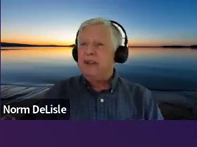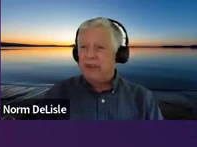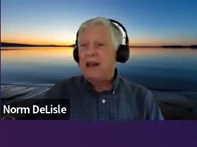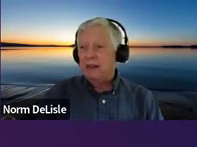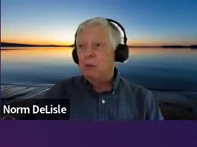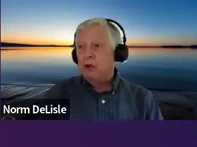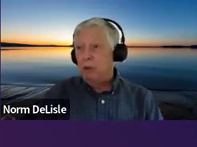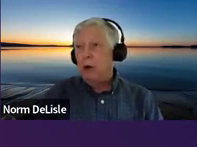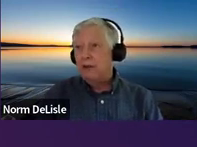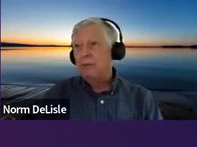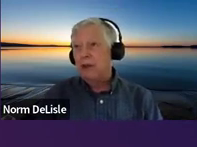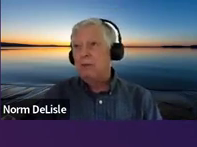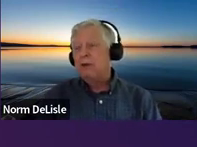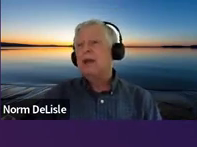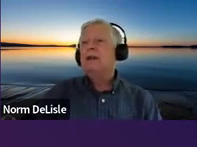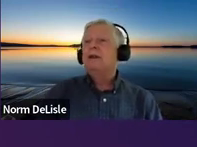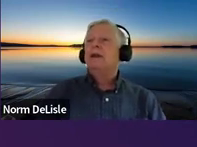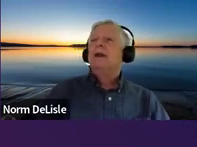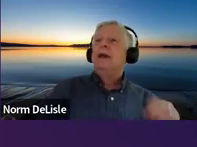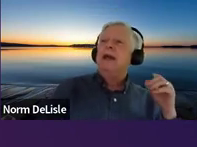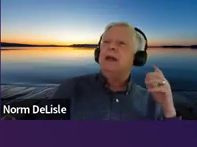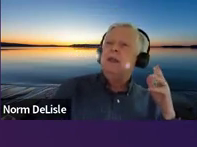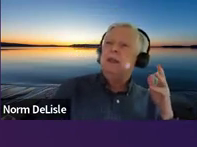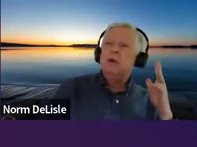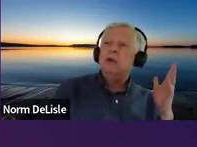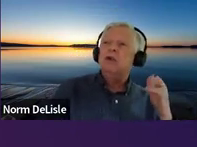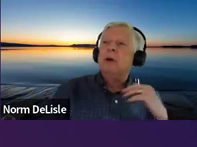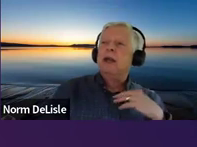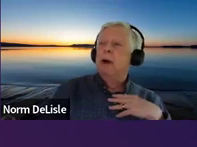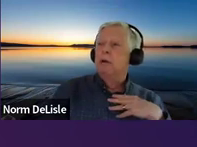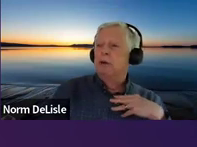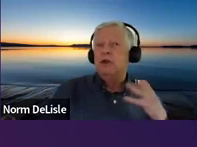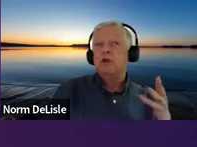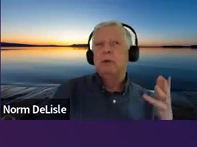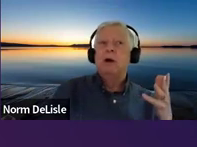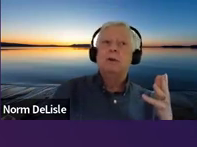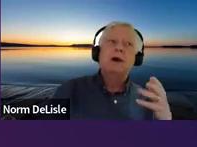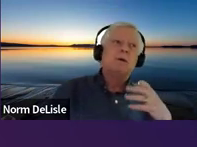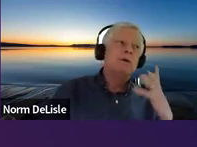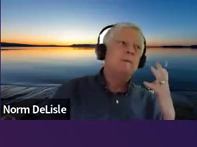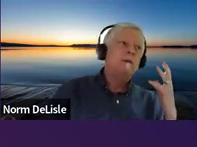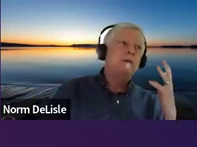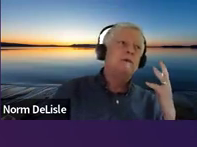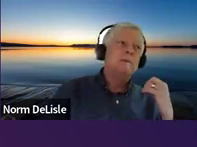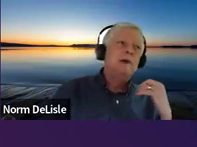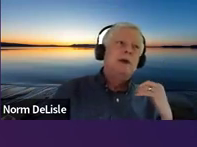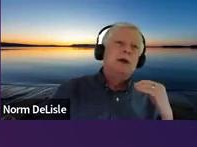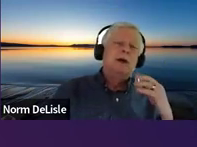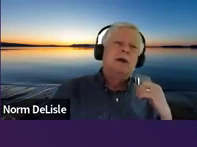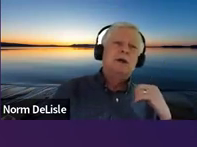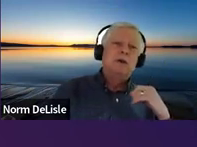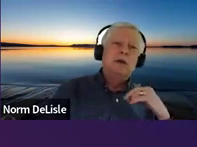communicate exactly what you want them to communicate, and you can use them anywhere. You can use them in a hotel room, you can use